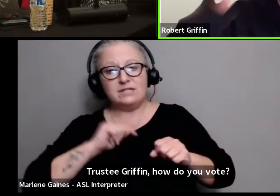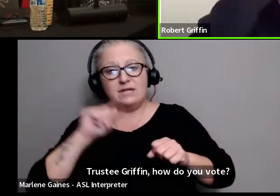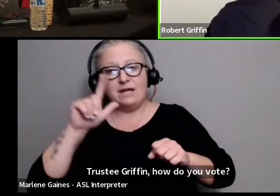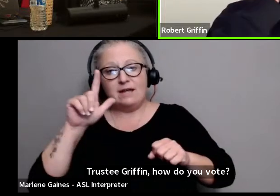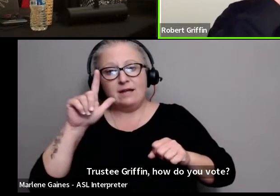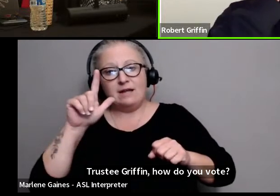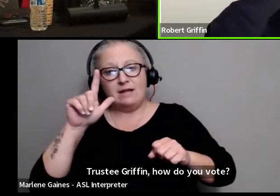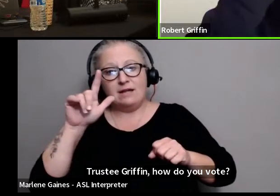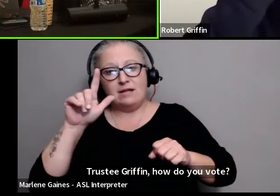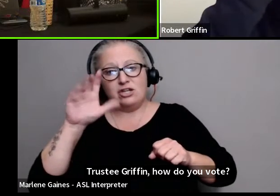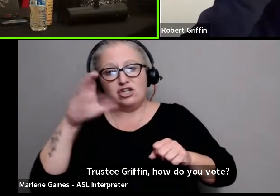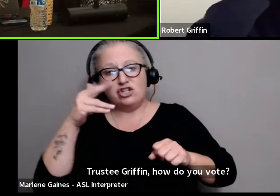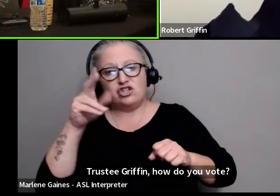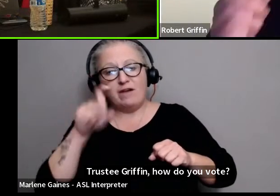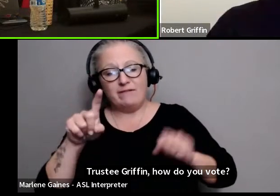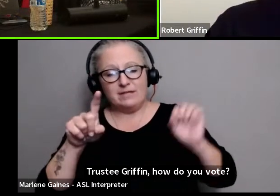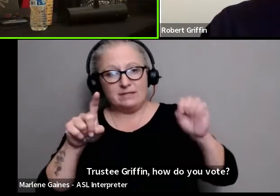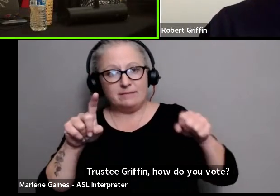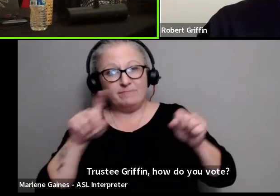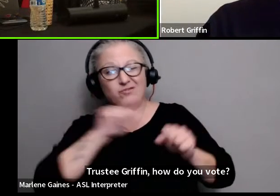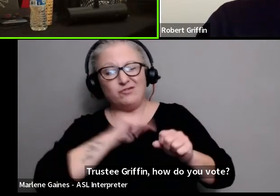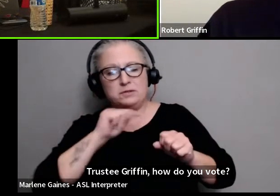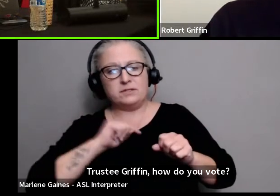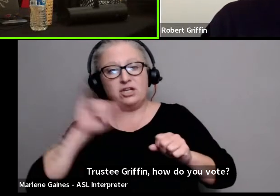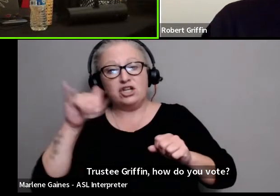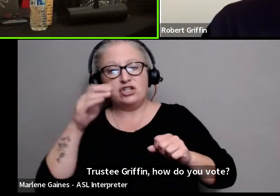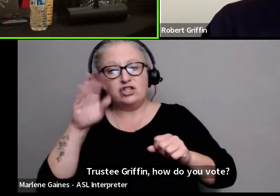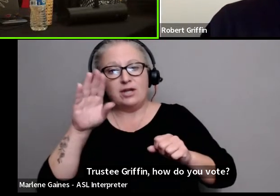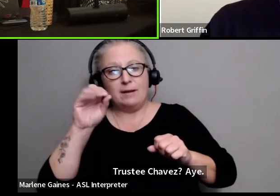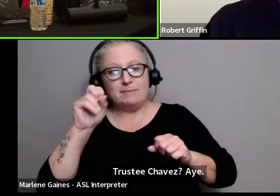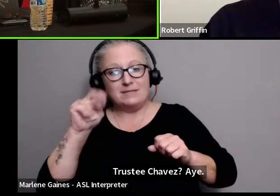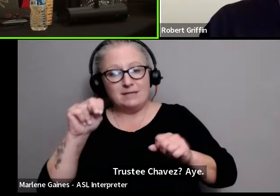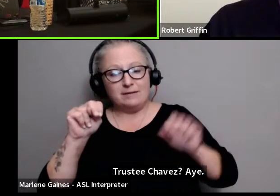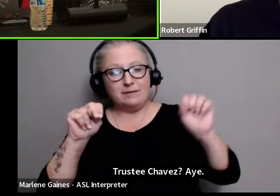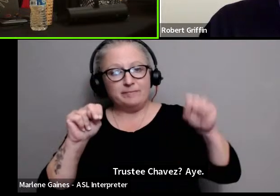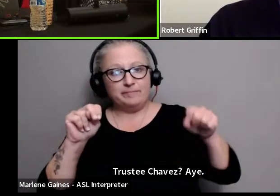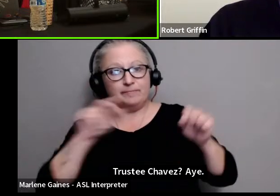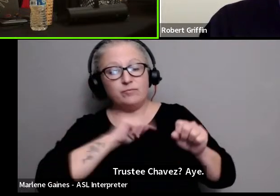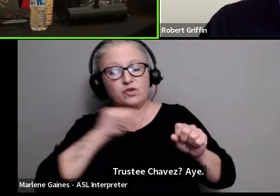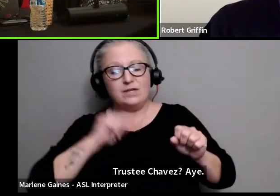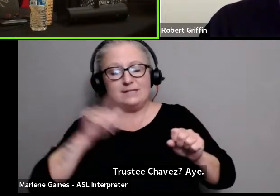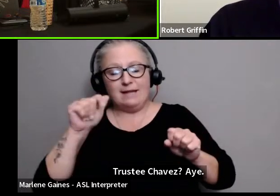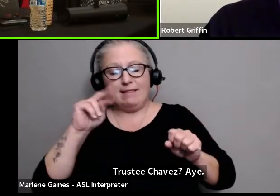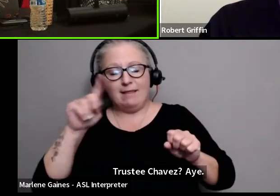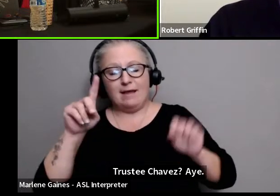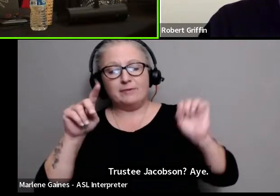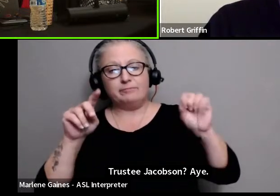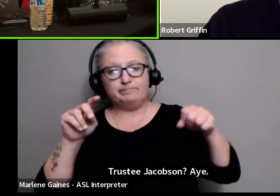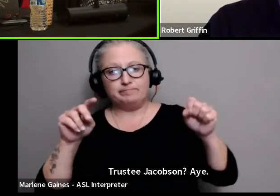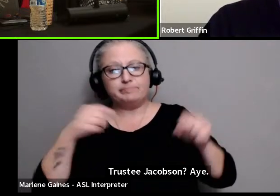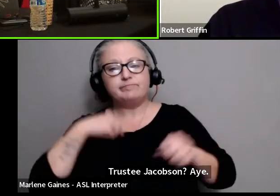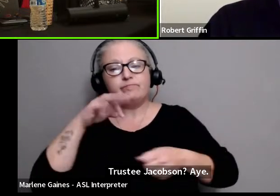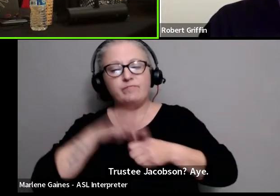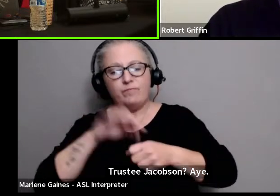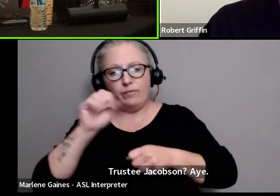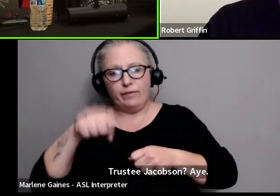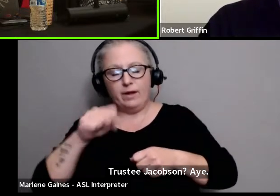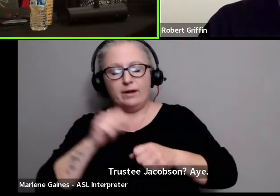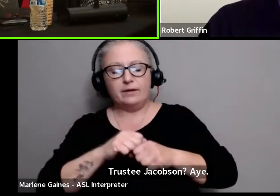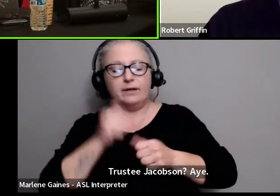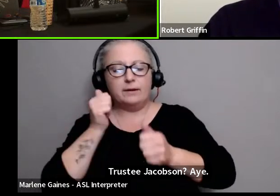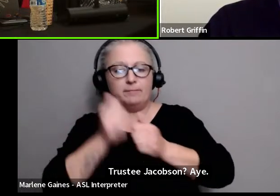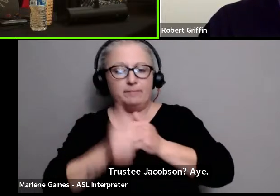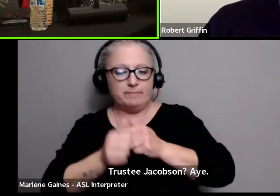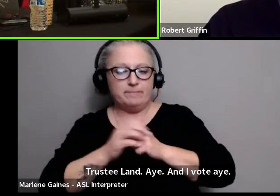Trustee Chavez? Aye. Trustee Jacobson? Aye. Trustee Land? Aye. And I vote aye.